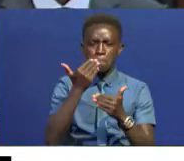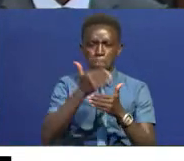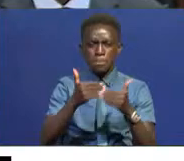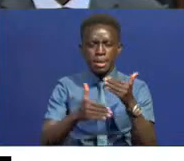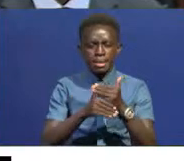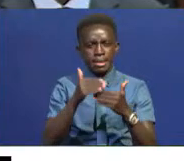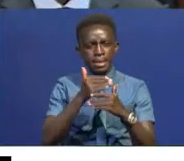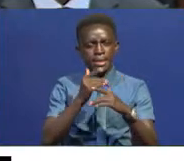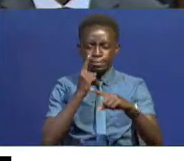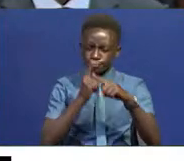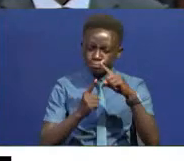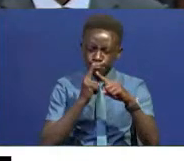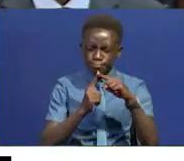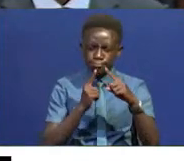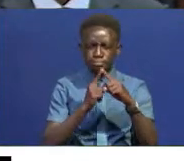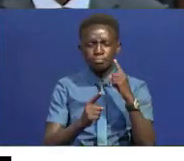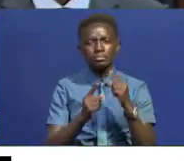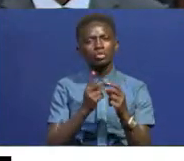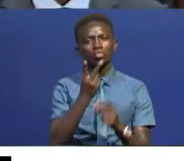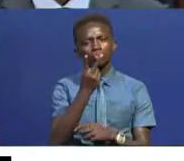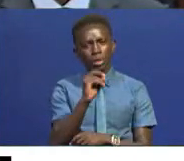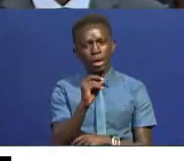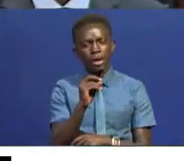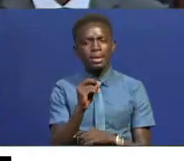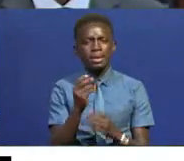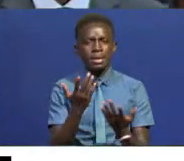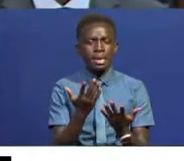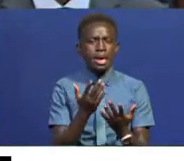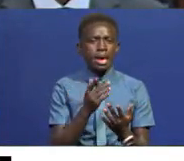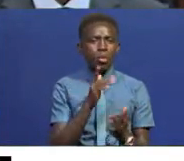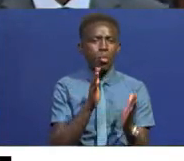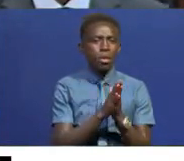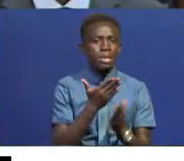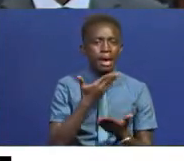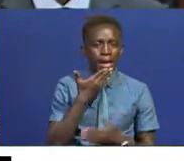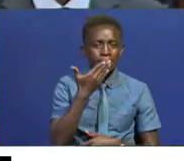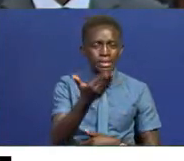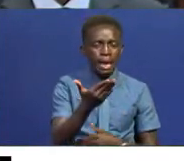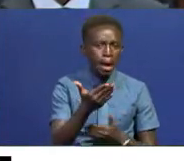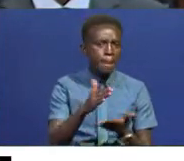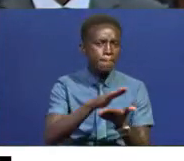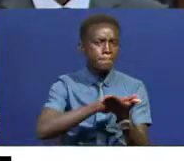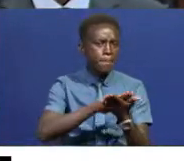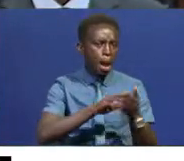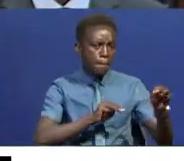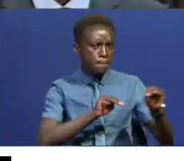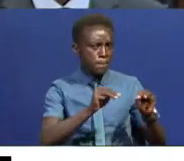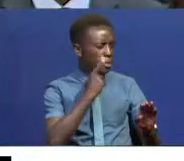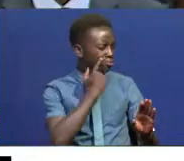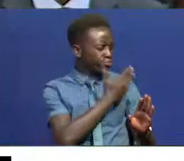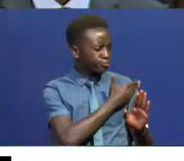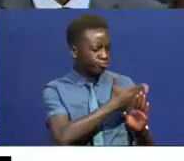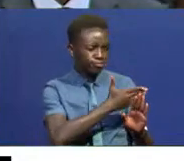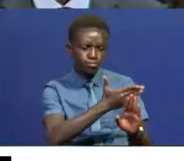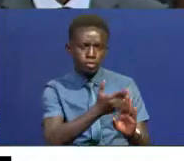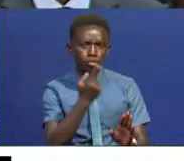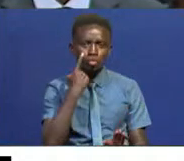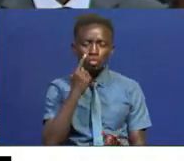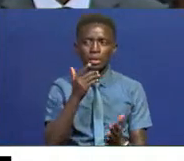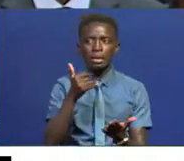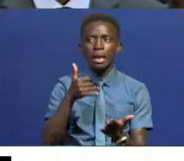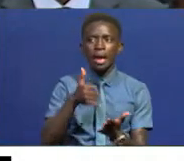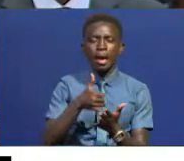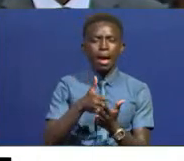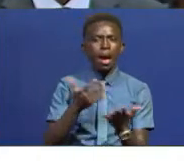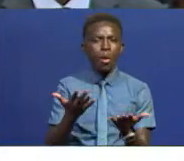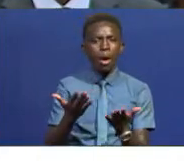of implementation of results-based management with its various tools, including rapid result initiatives,